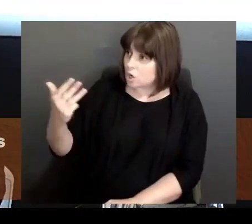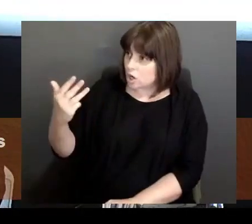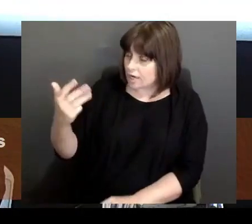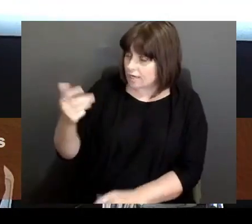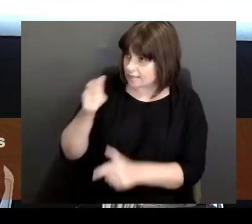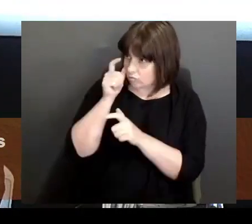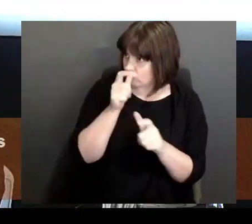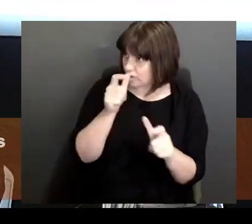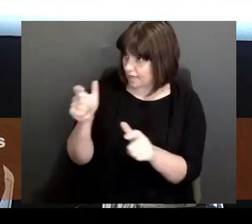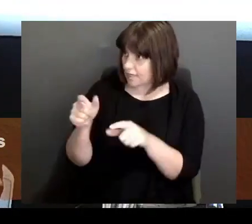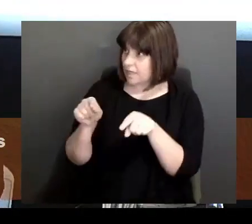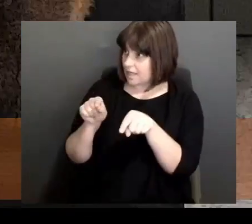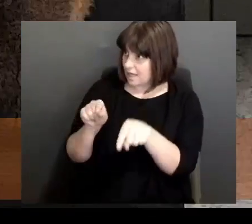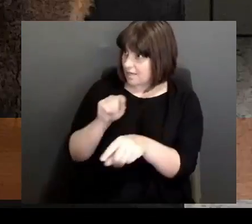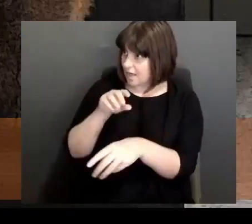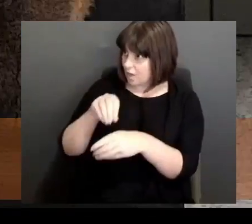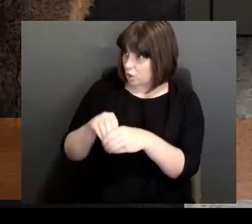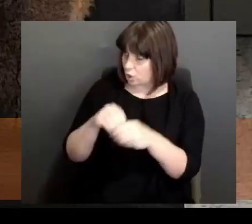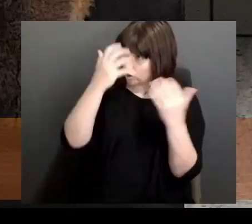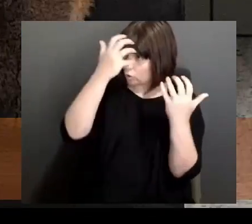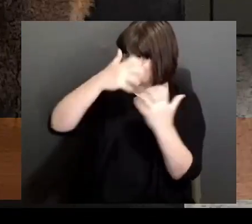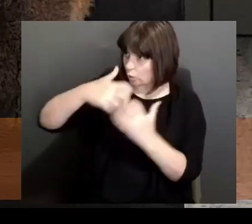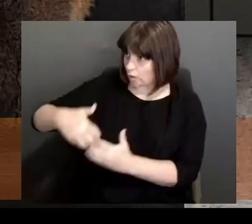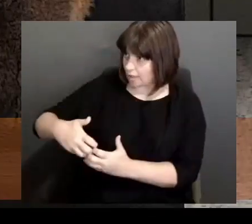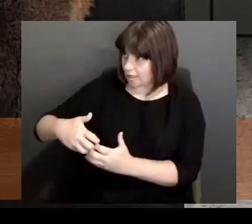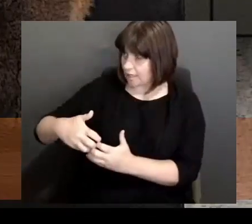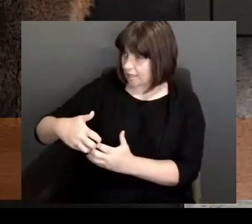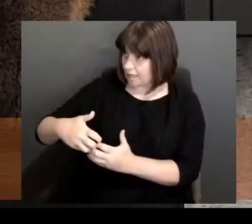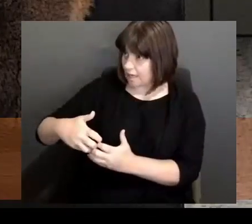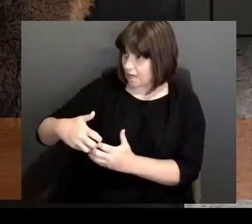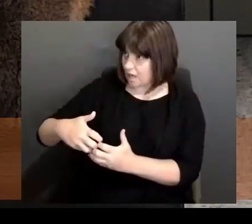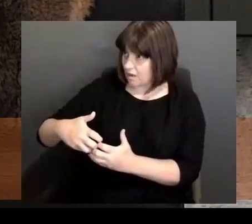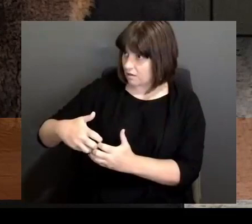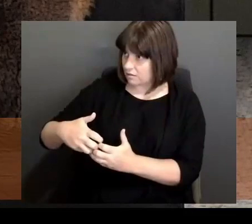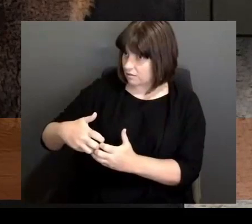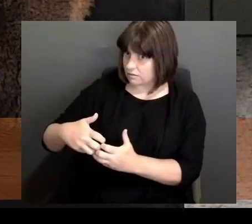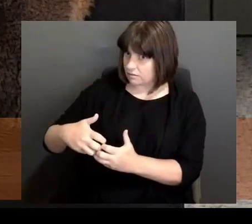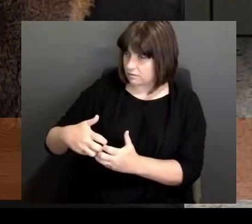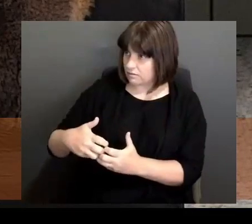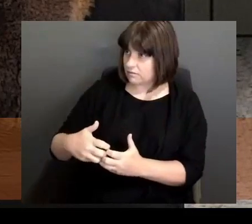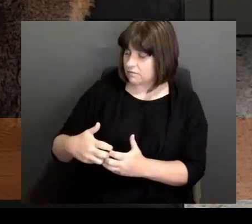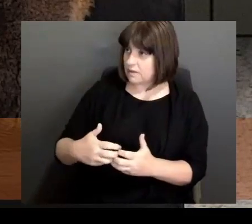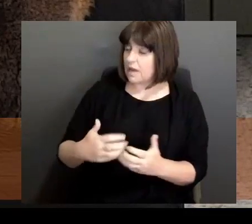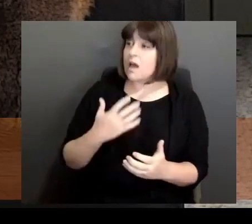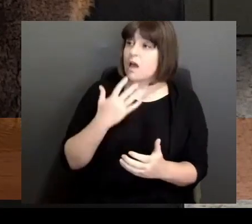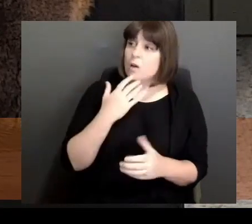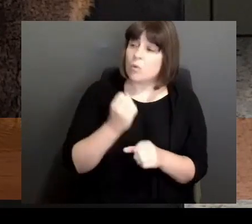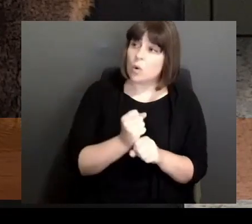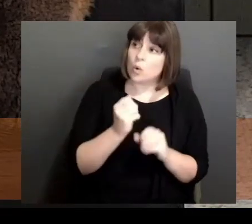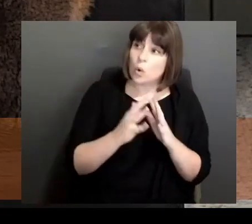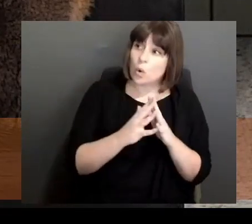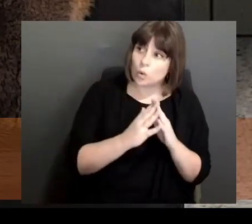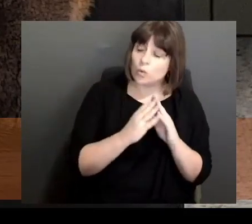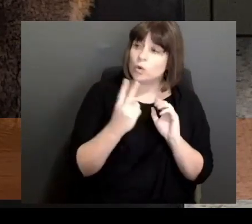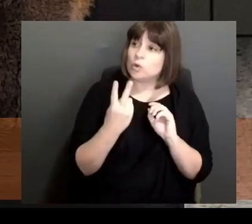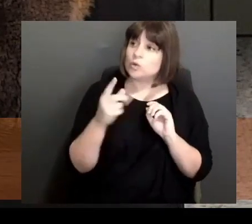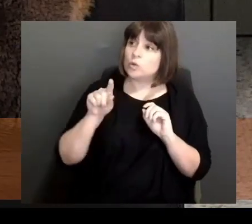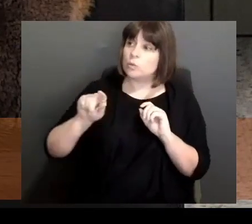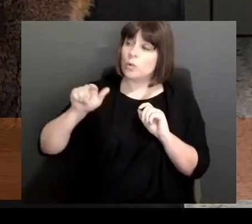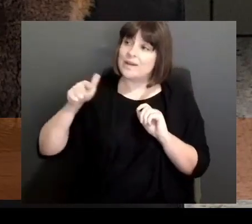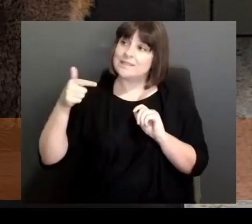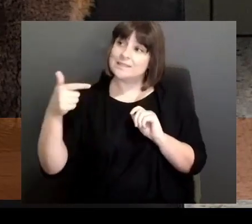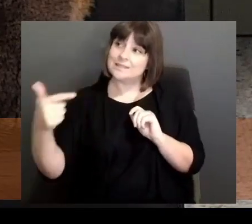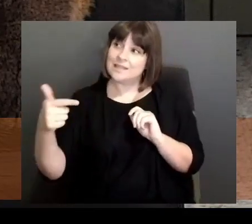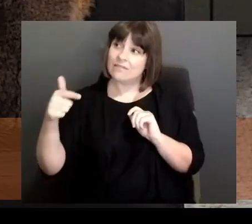for the calculation of royalties for gold currently at the rate of 2.75% of the net market